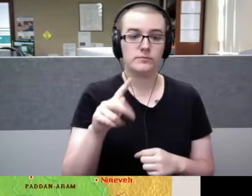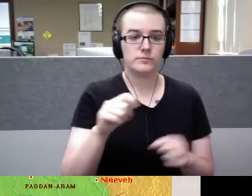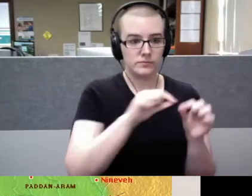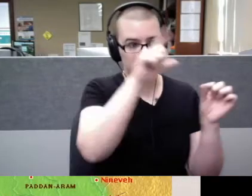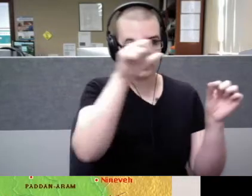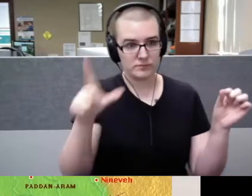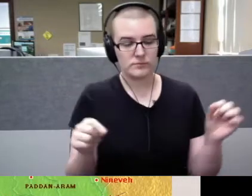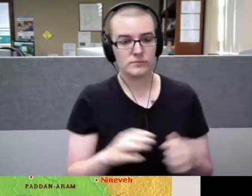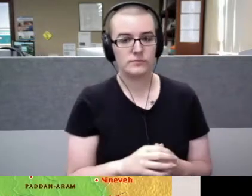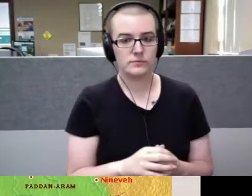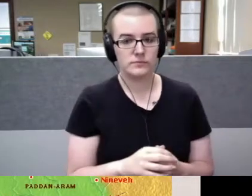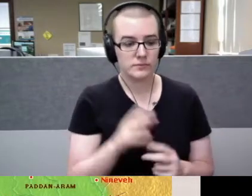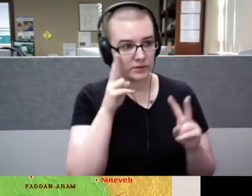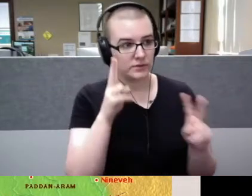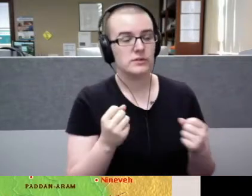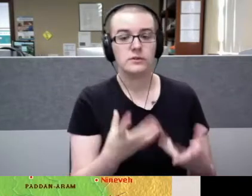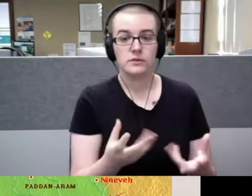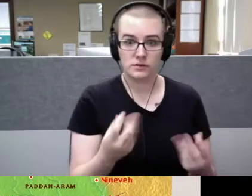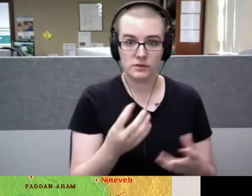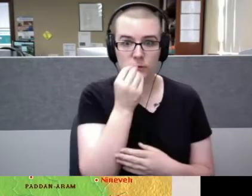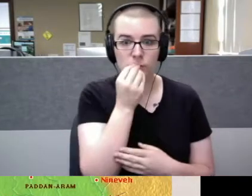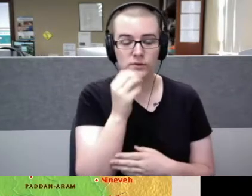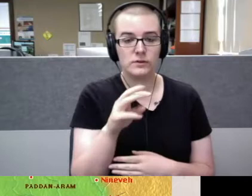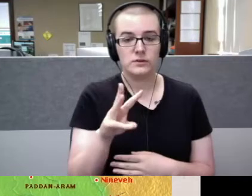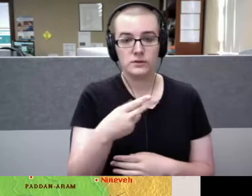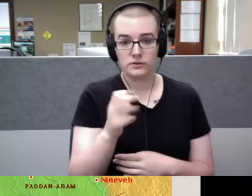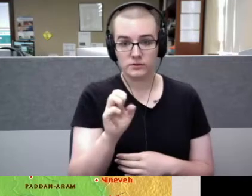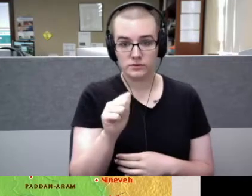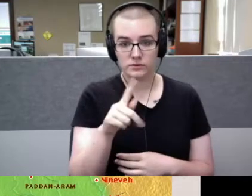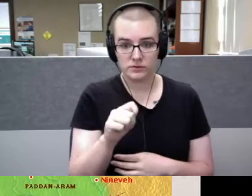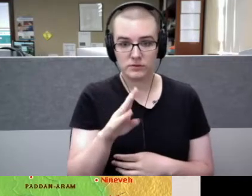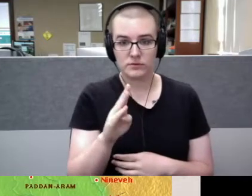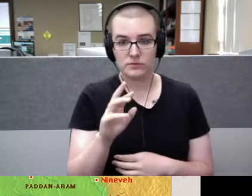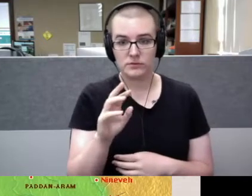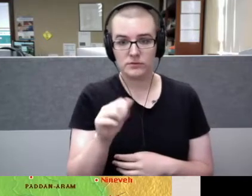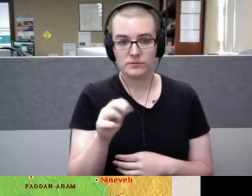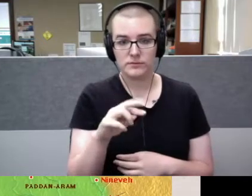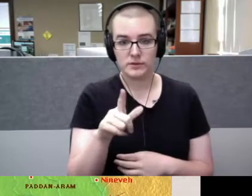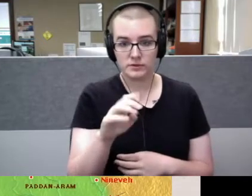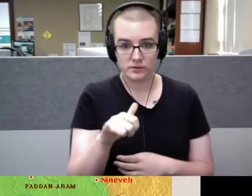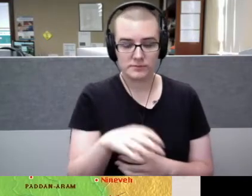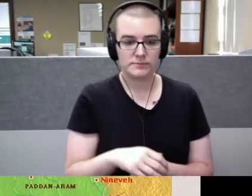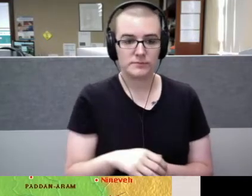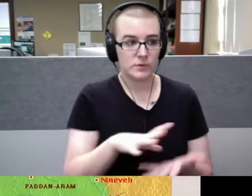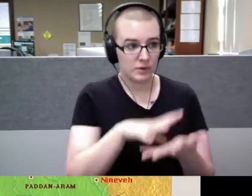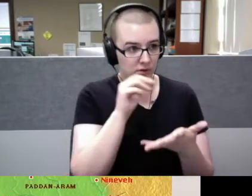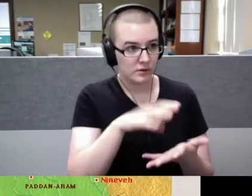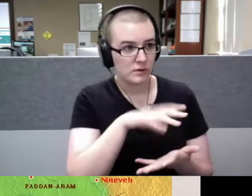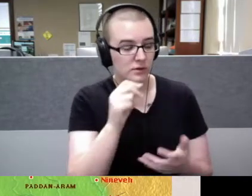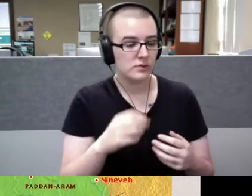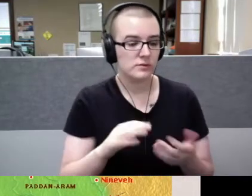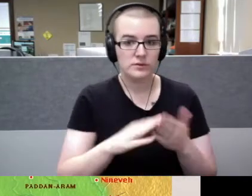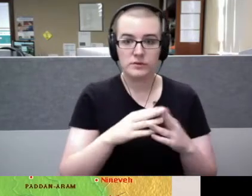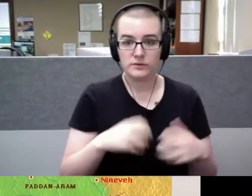food, particularly wheat and barley. And one thing that's very important that we're going to learn about civilization is for civilization to arise,